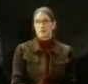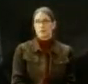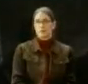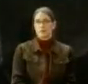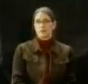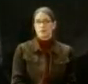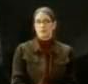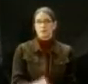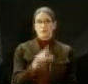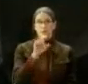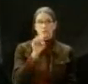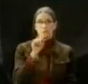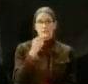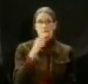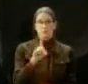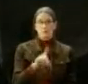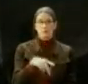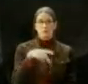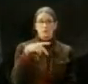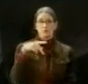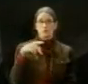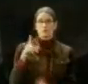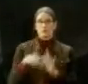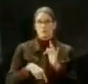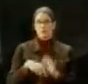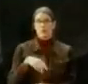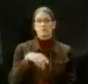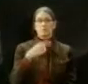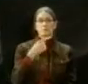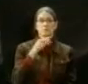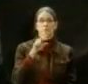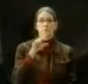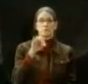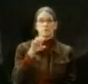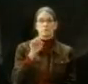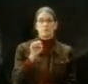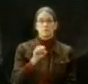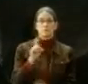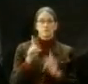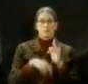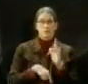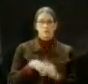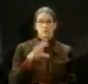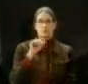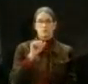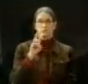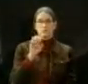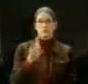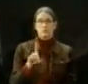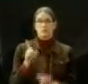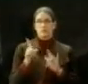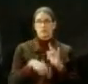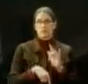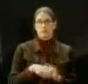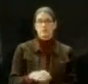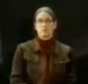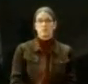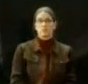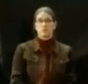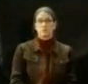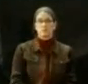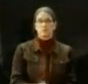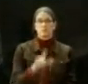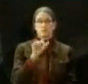Mr. Lutho. Pass. Mr. Grease. Pass. Pass. Haywood. Pass. Commissioner